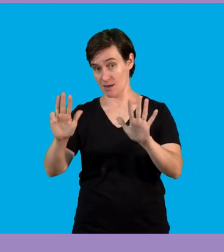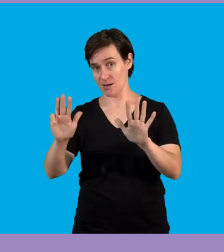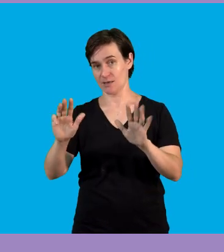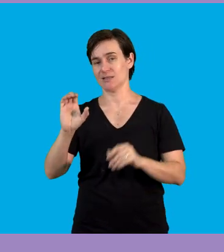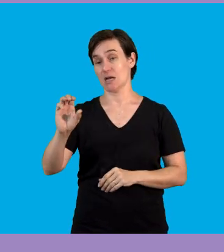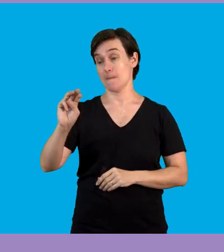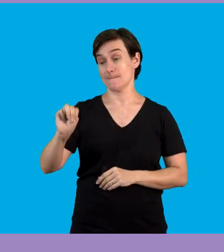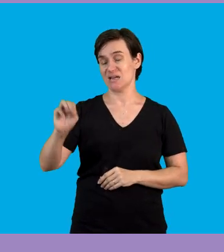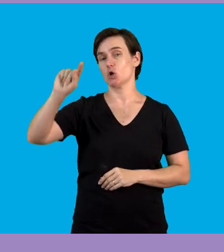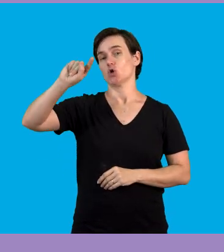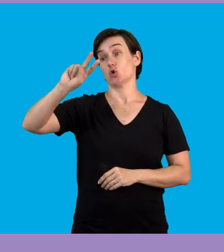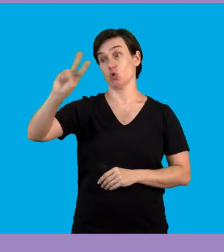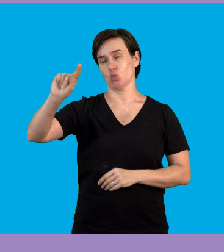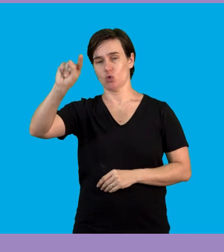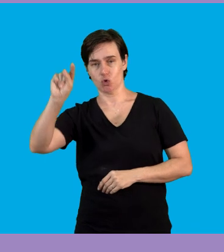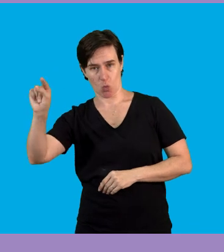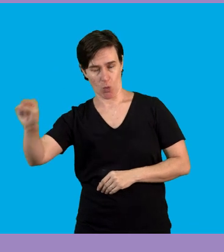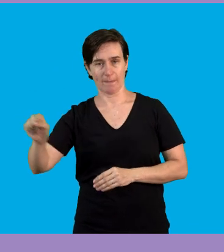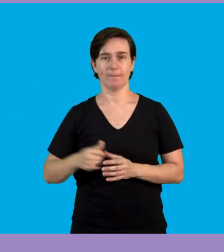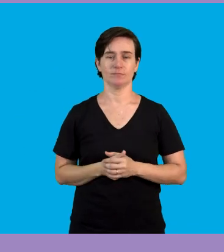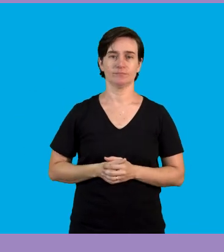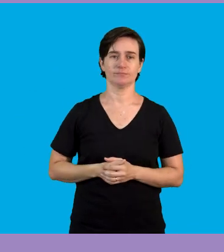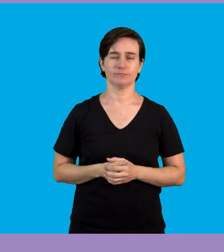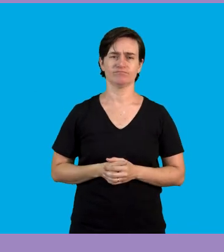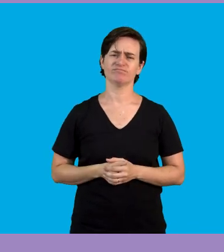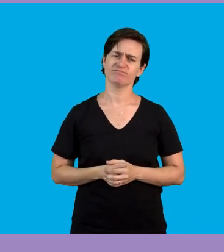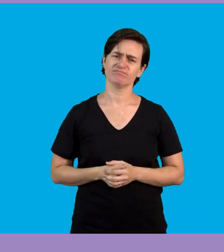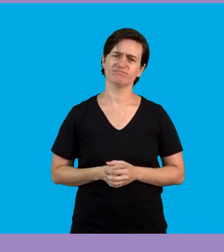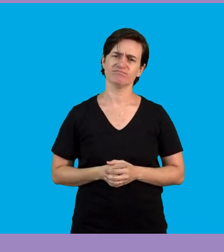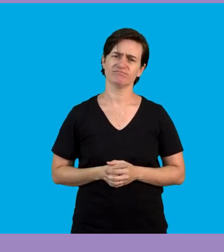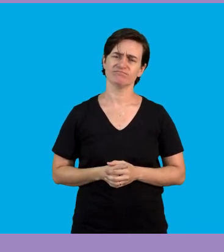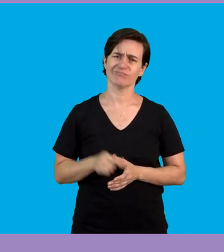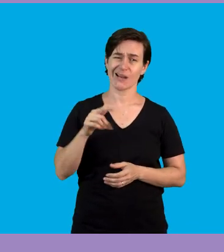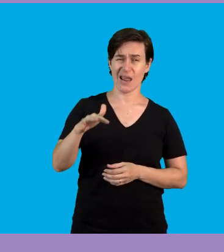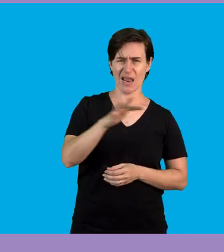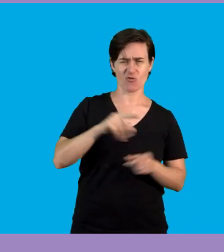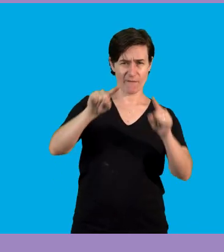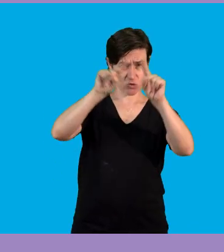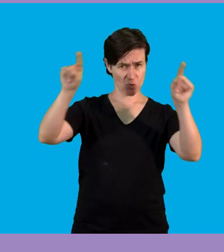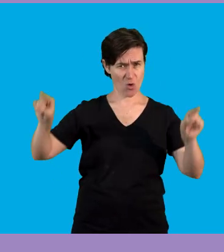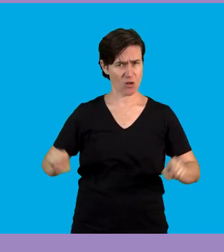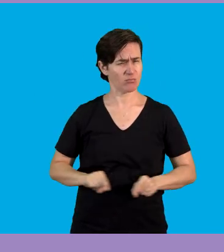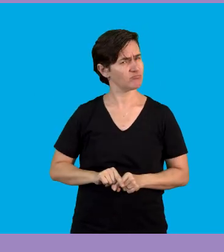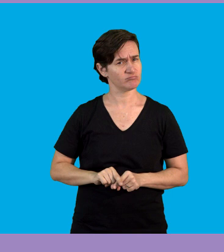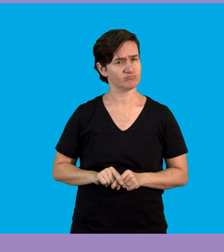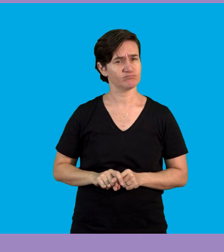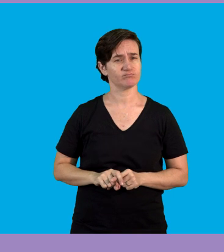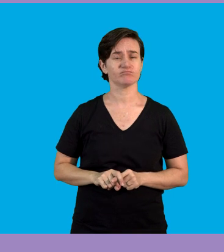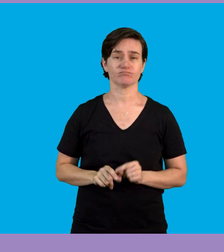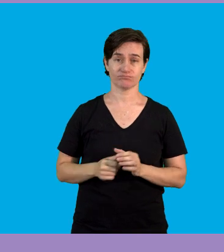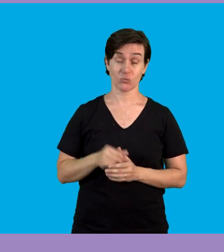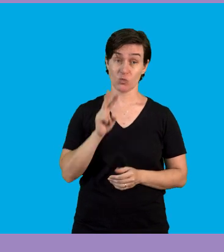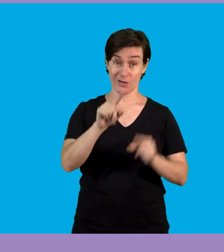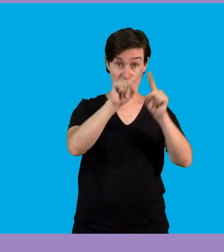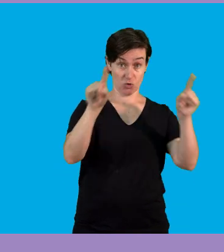169 centimeters squared. What about the area of a circle? So, given the